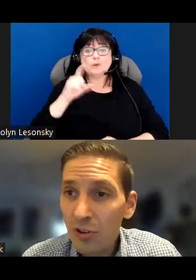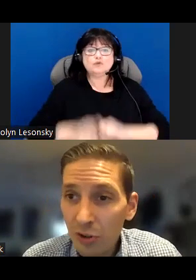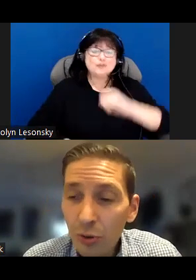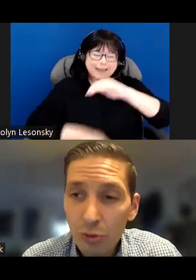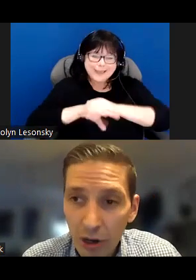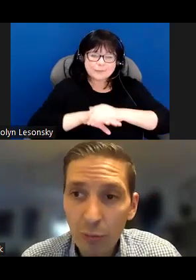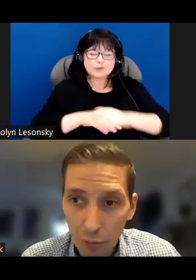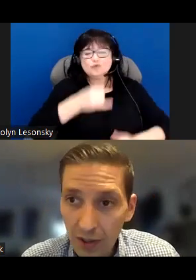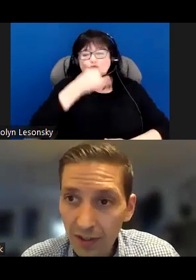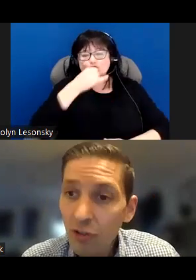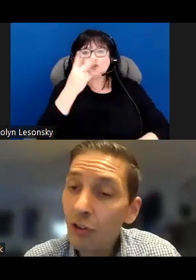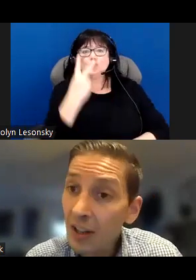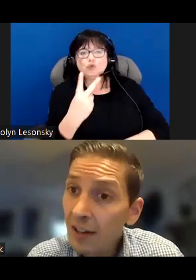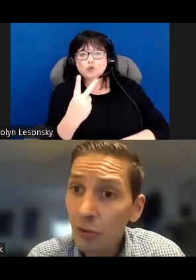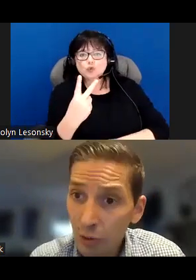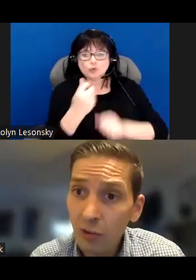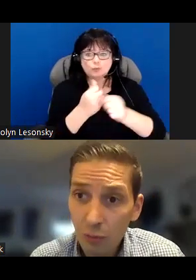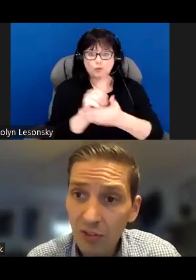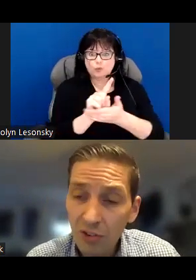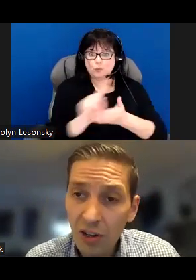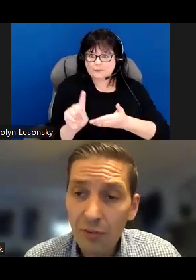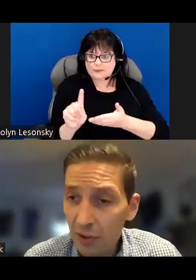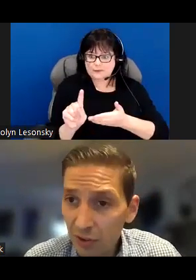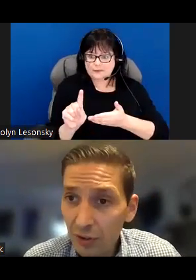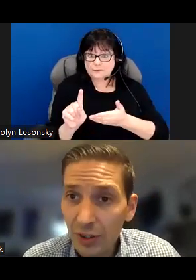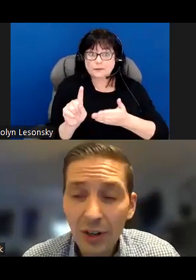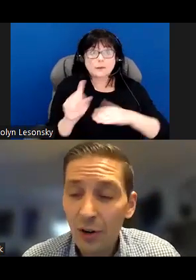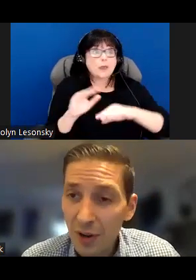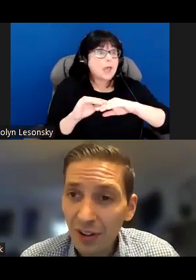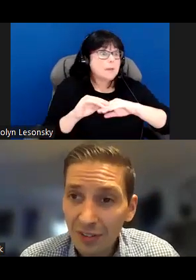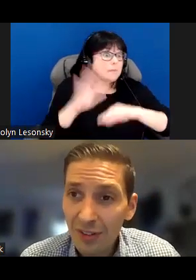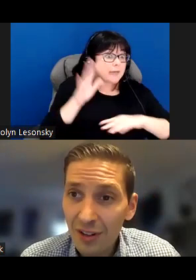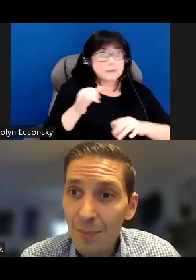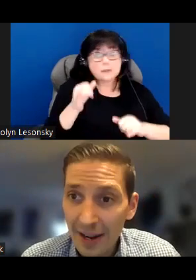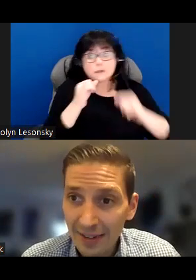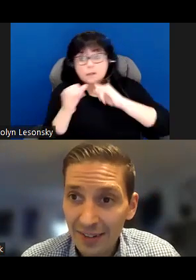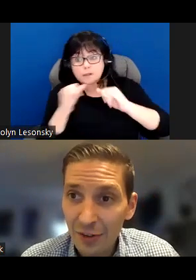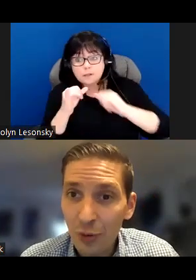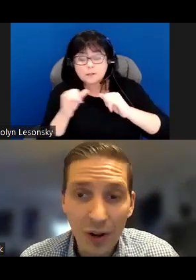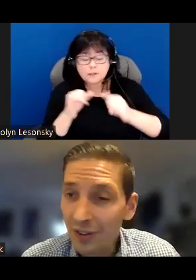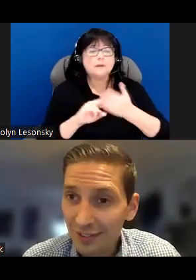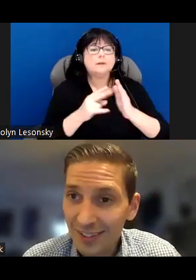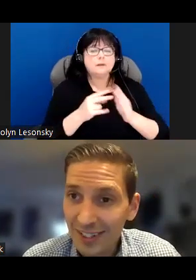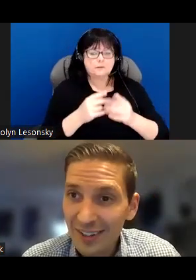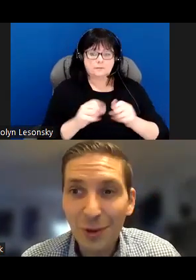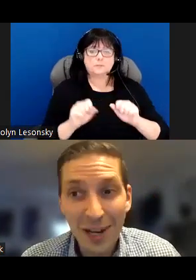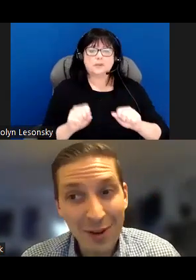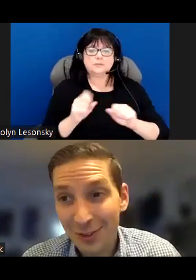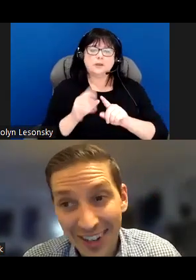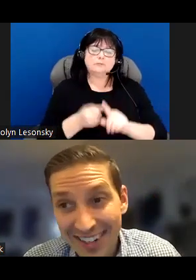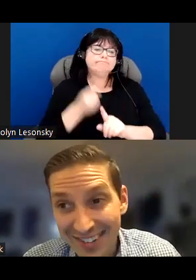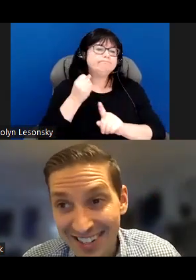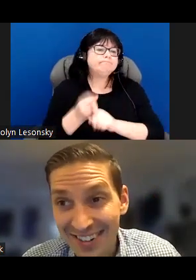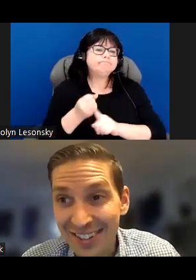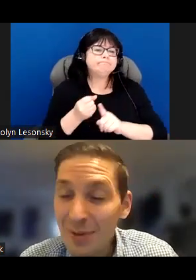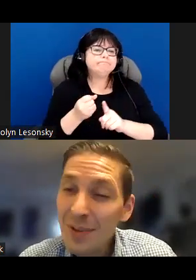Anything more than 2 drinks per week shows increased risk of physical or mental health impact for wellness. So again, I'm going to